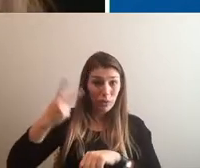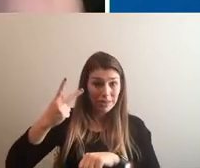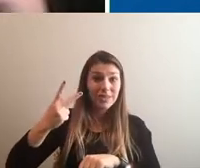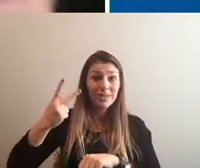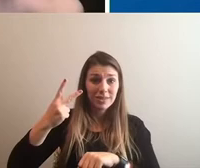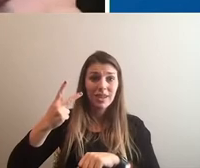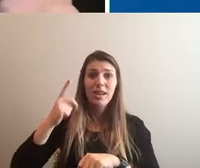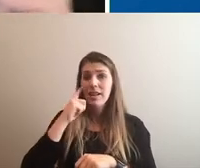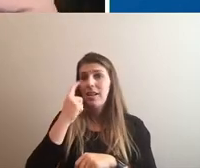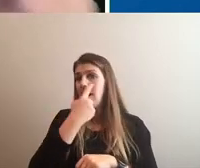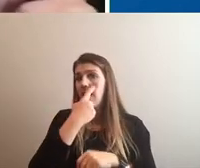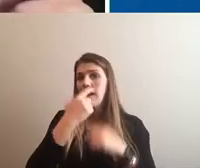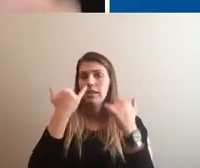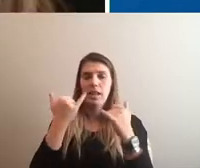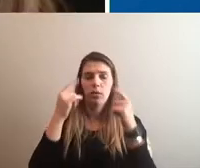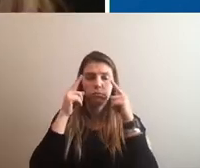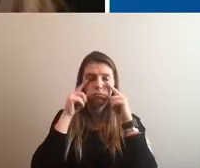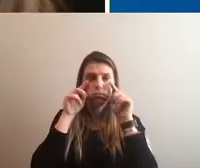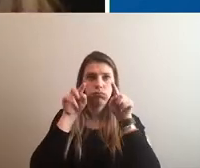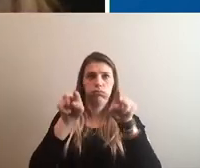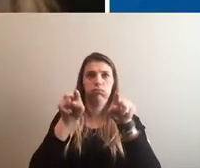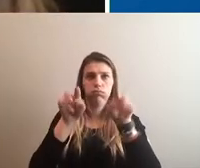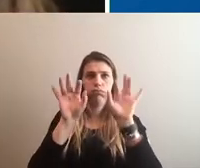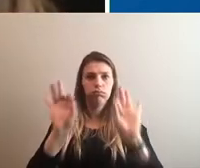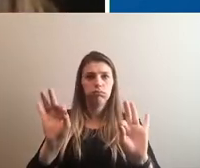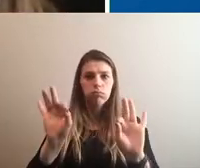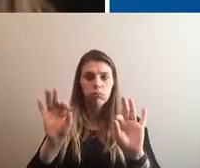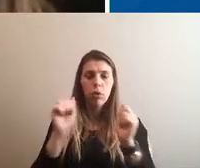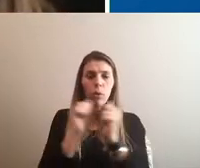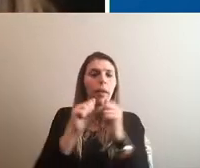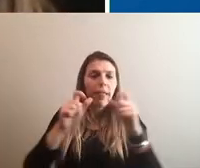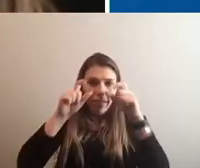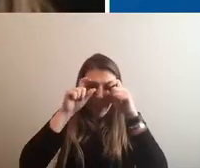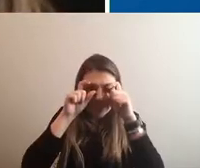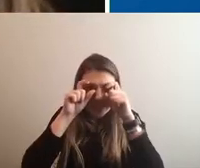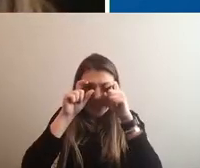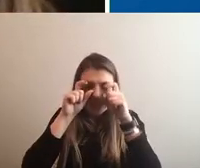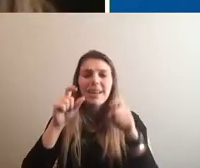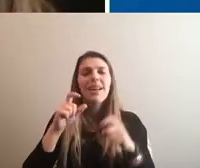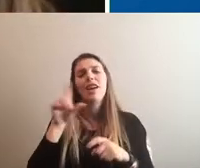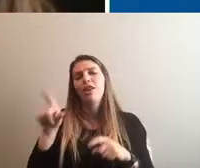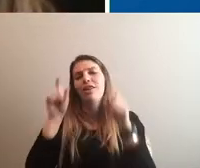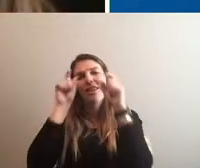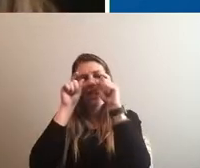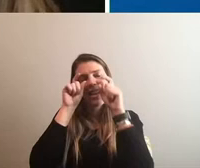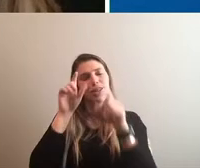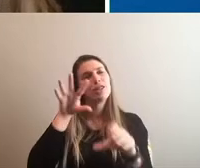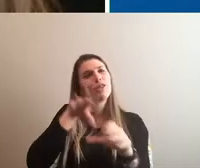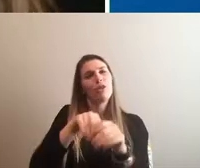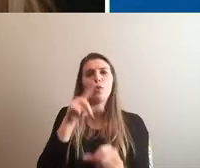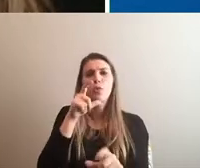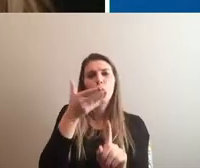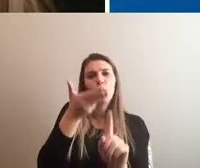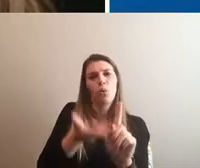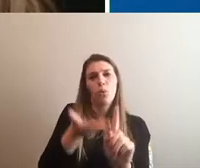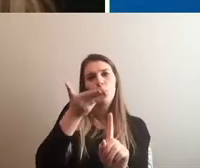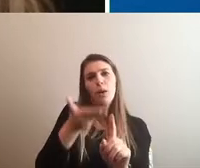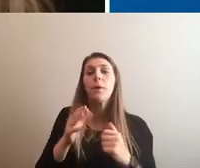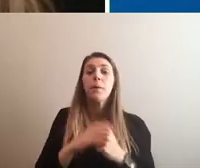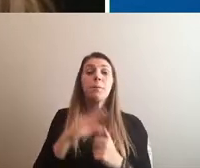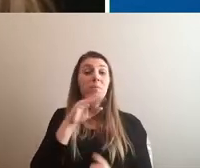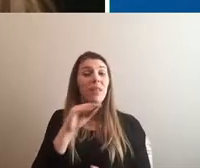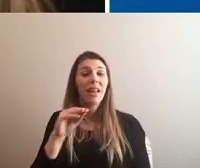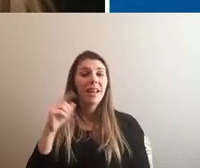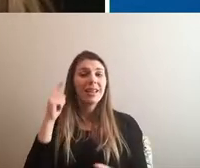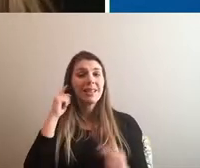her eyes, you know, are working great with glasses, and she's just, her glasses are part of who she is. And the same with her ear tubes. We